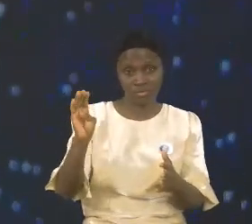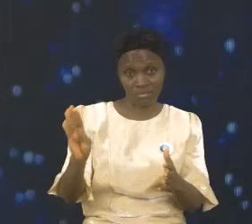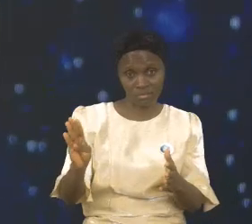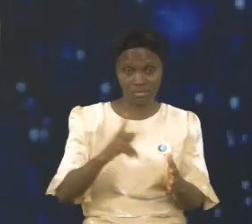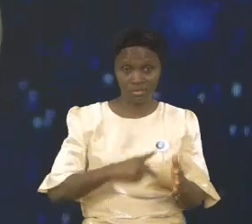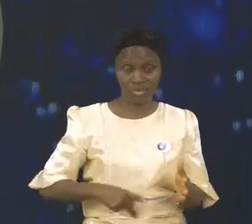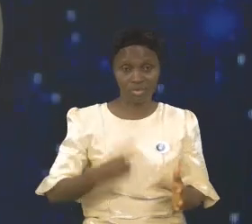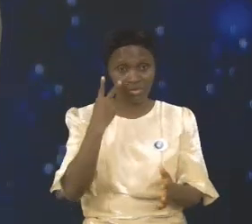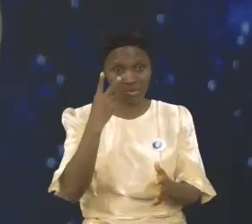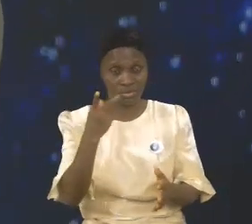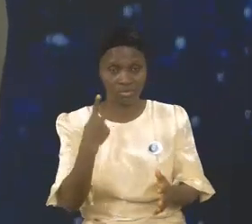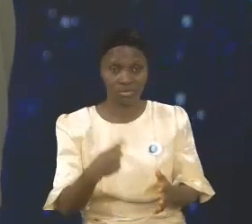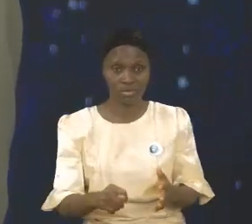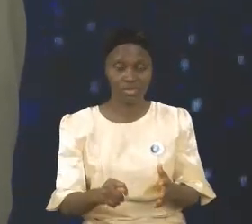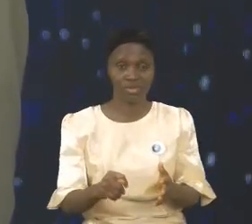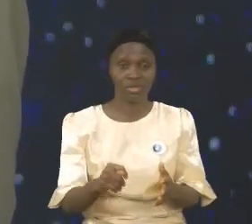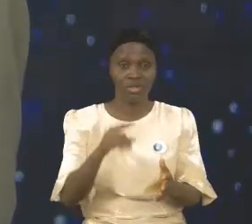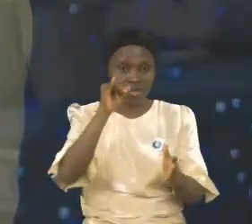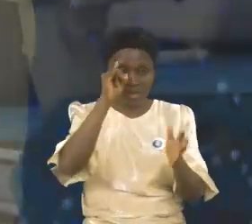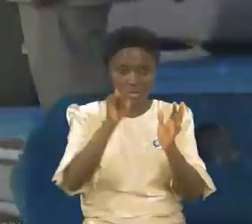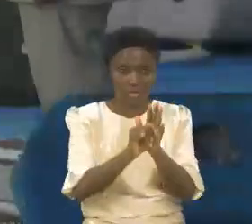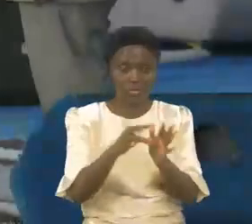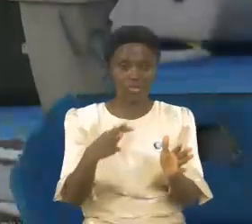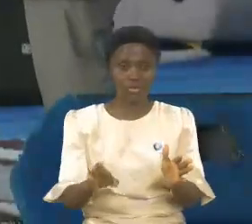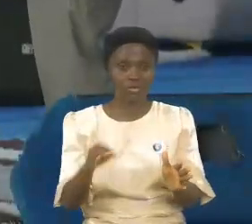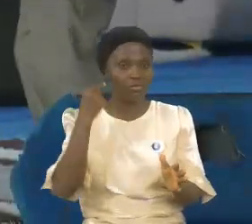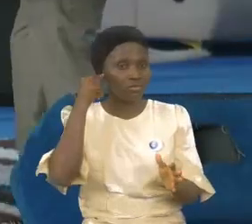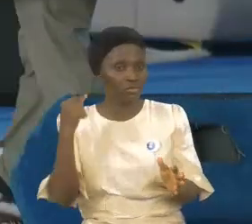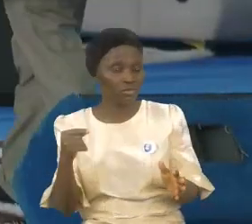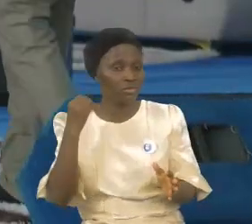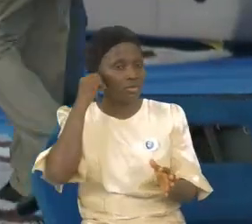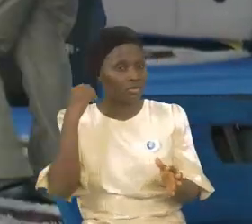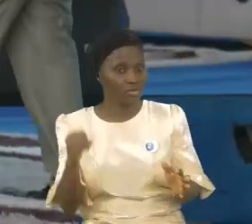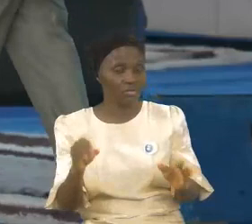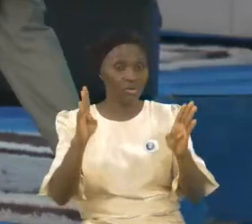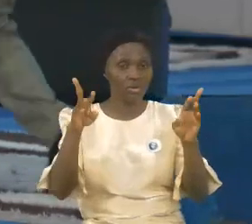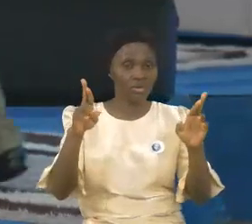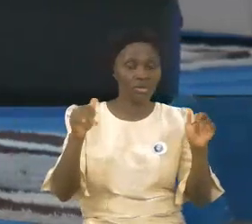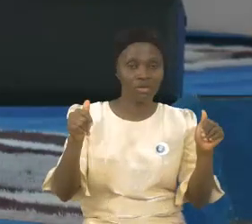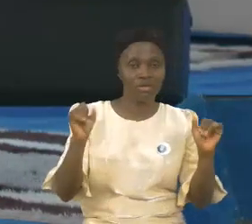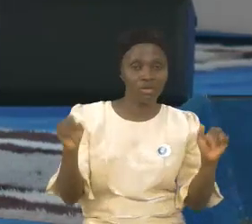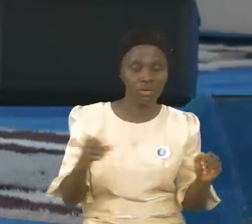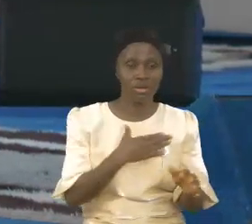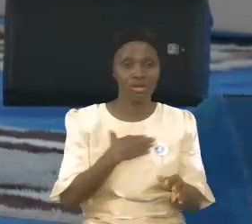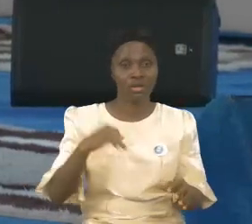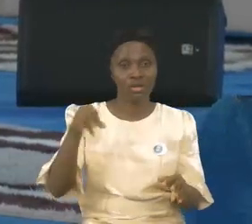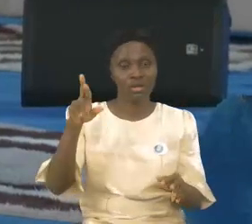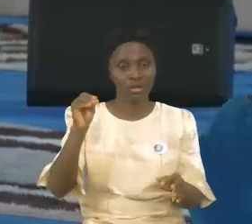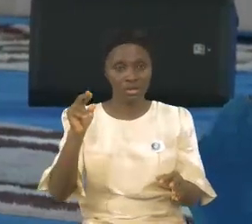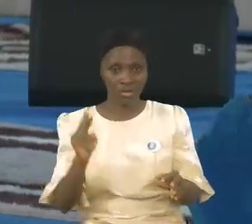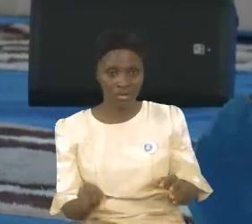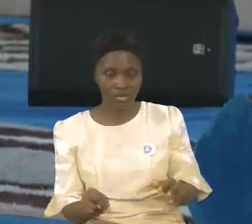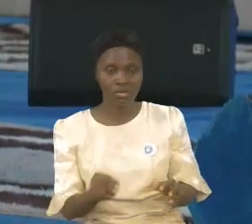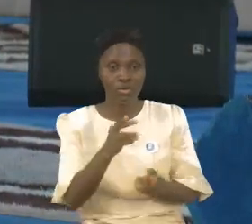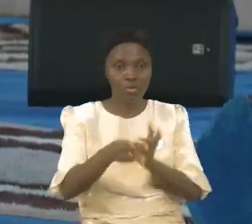of gold, silver, brass, iron, world kingdoms,